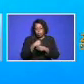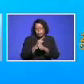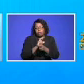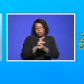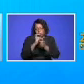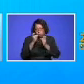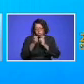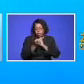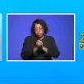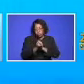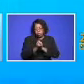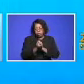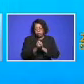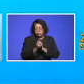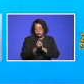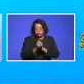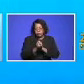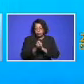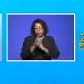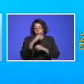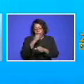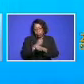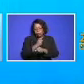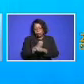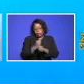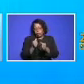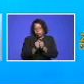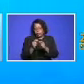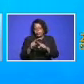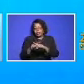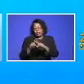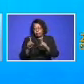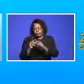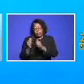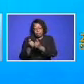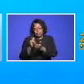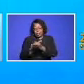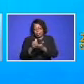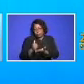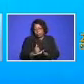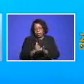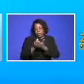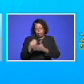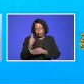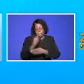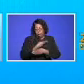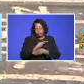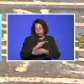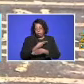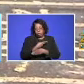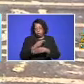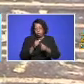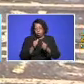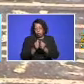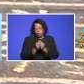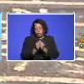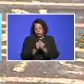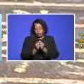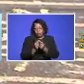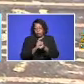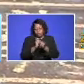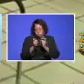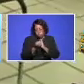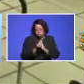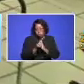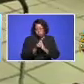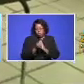continuously liaising with the various agencies that can assist us with those adjustments to ensure